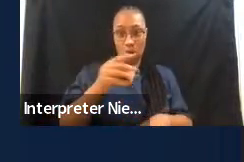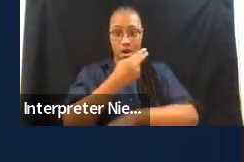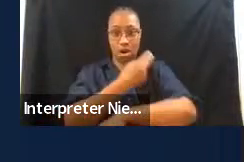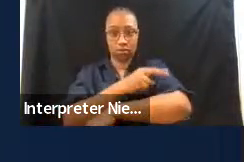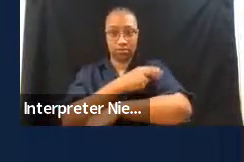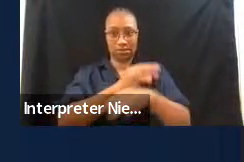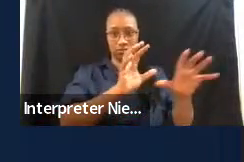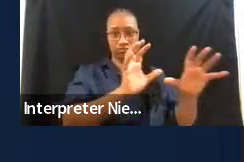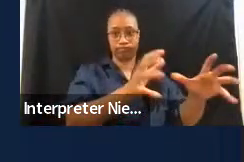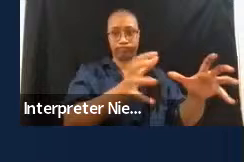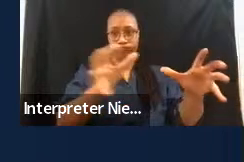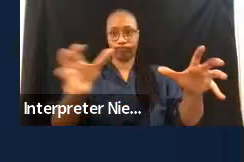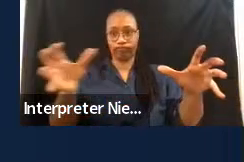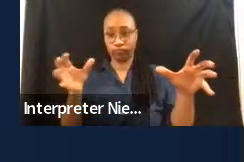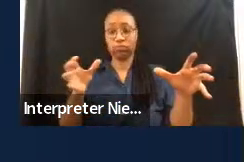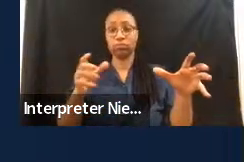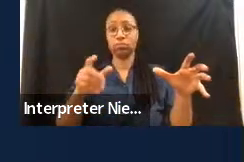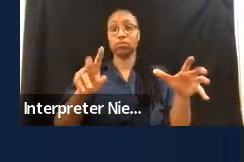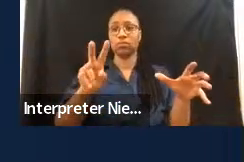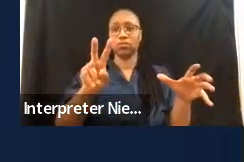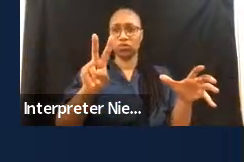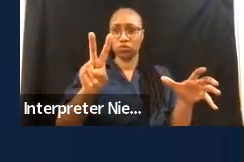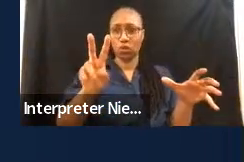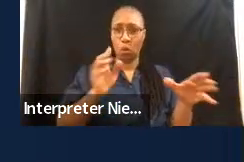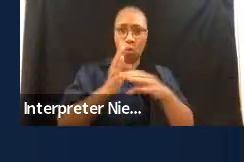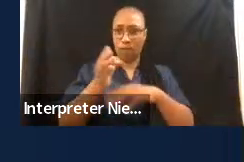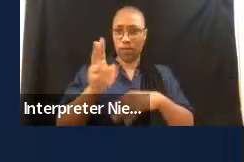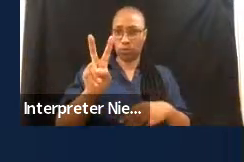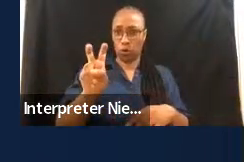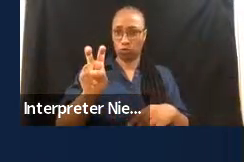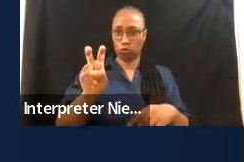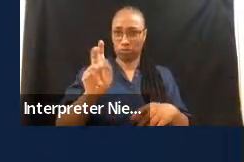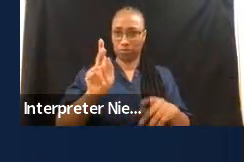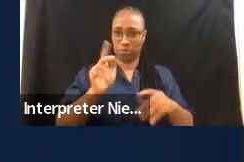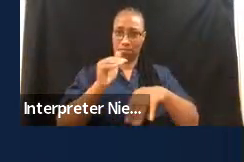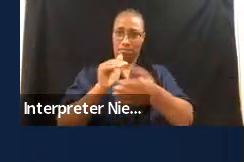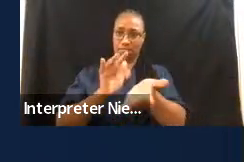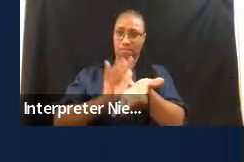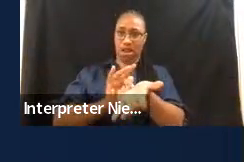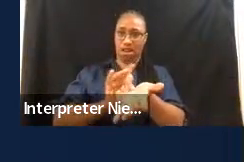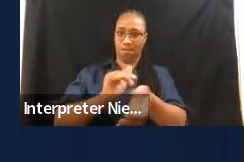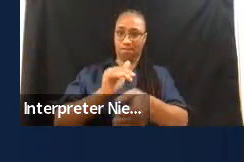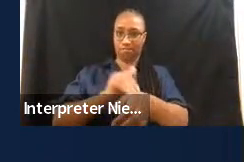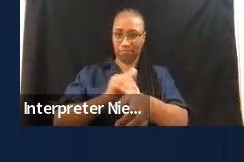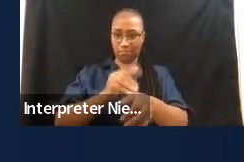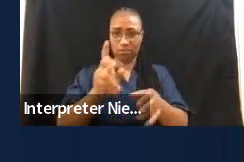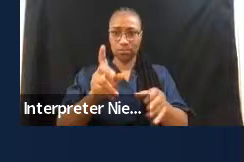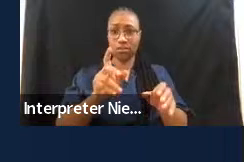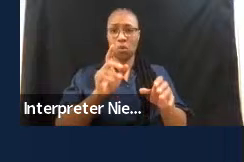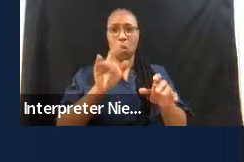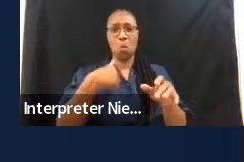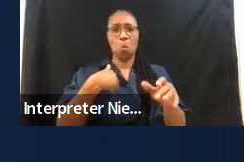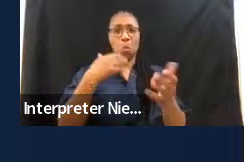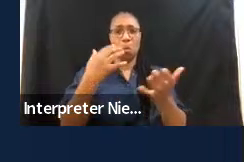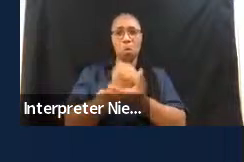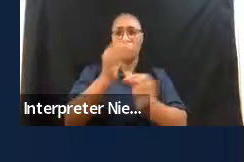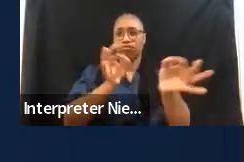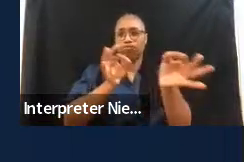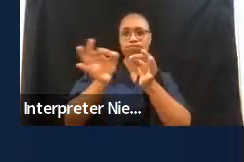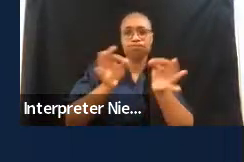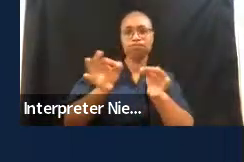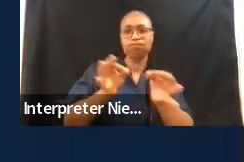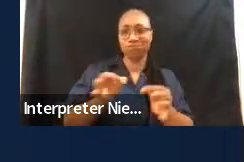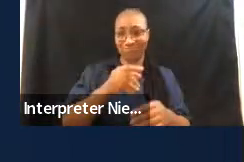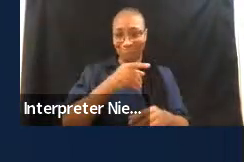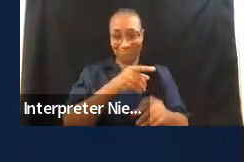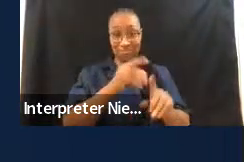buildings. Bill is going to share with us how he approaches accessibility healthcare facilities. Bill, the floor is